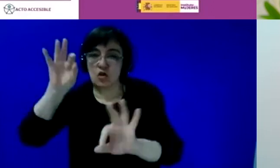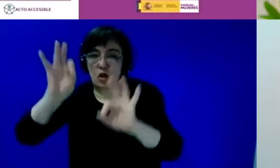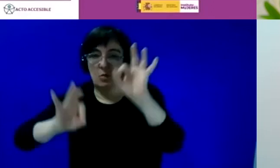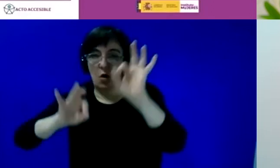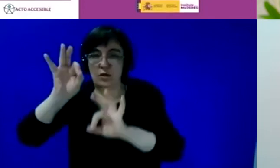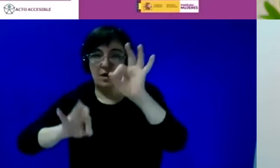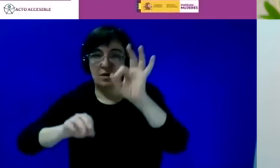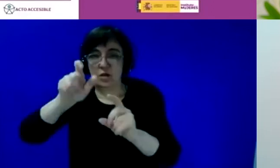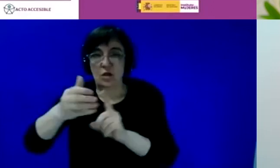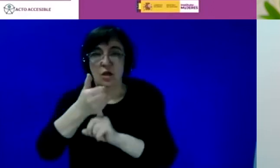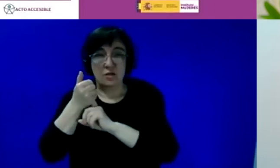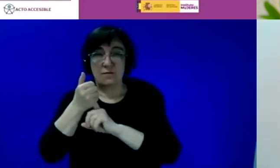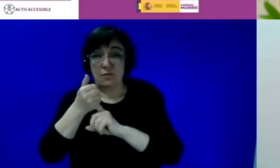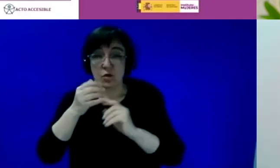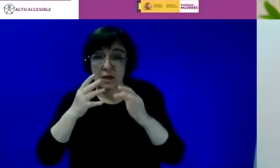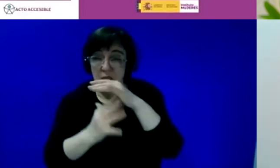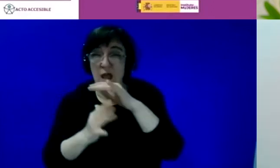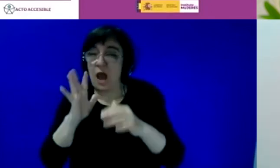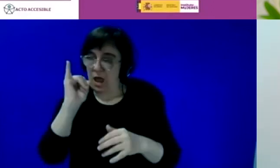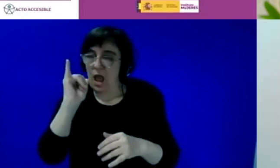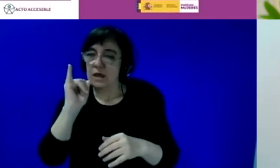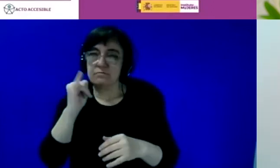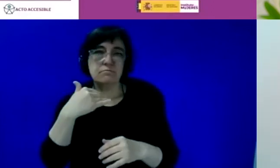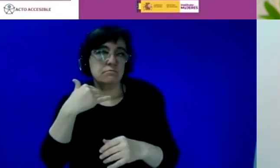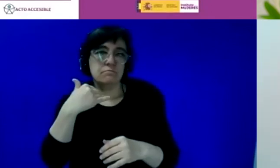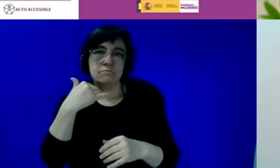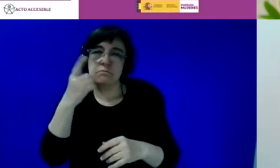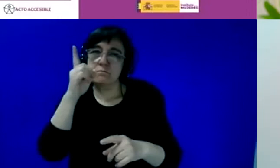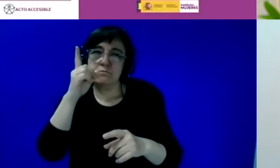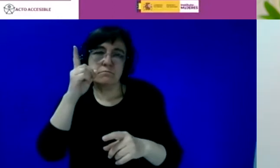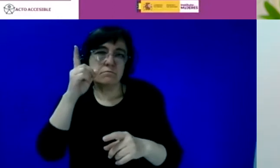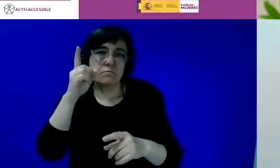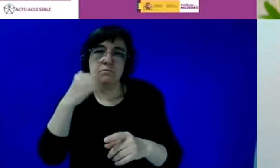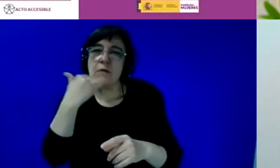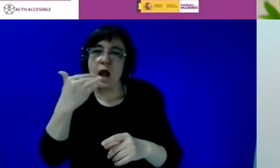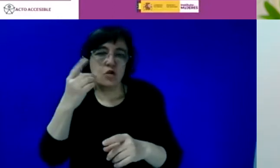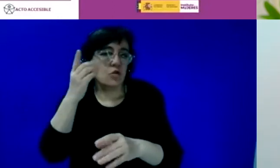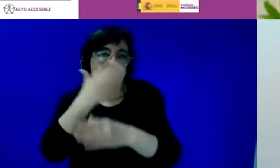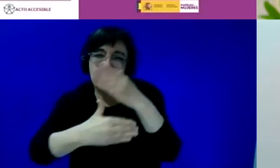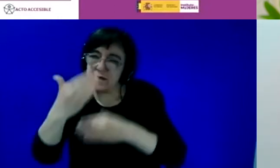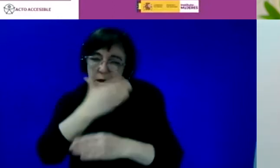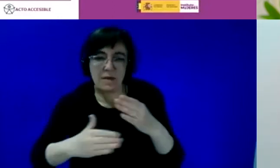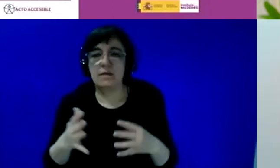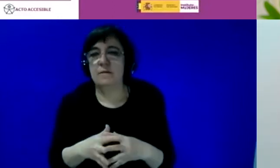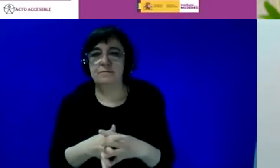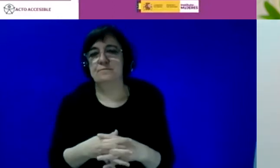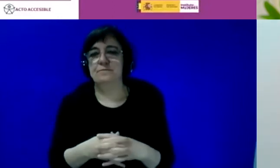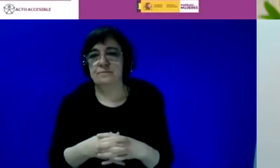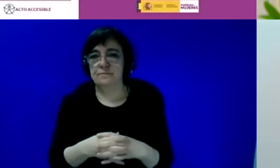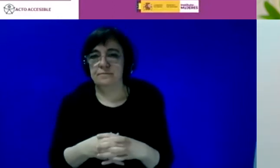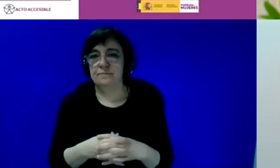course, PTSD and problems related to war. And we do see